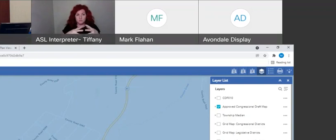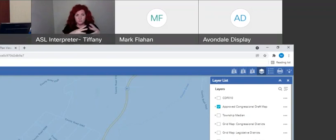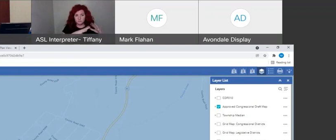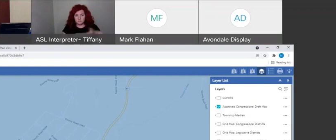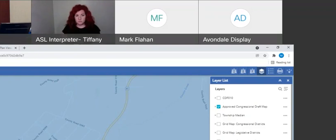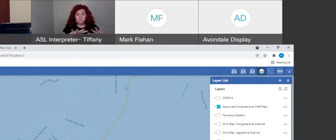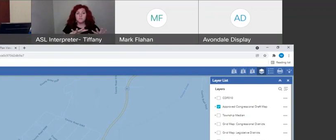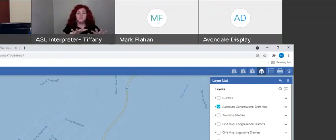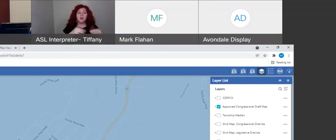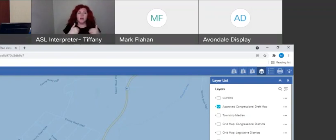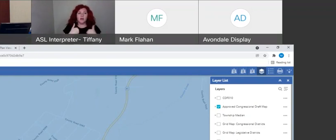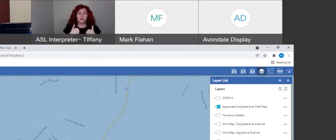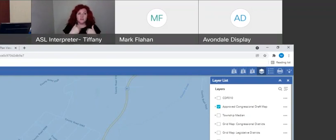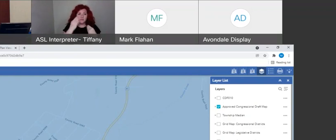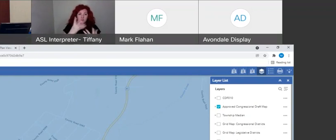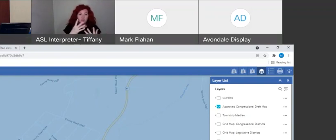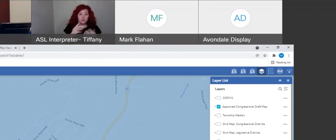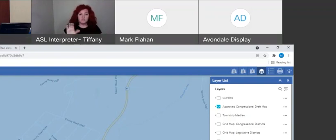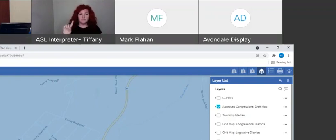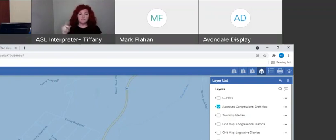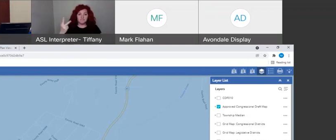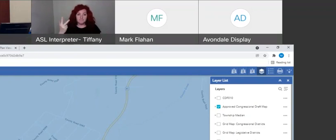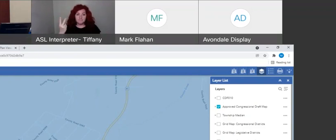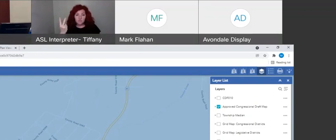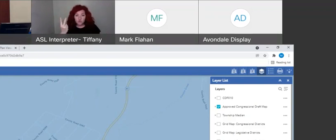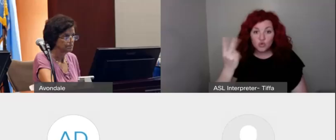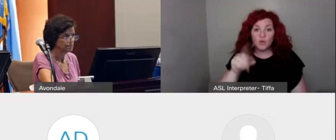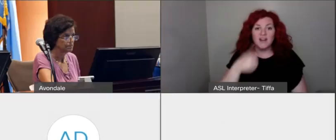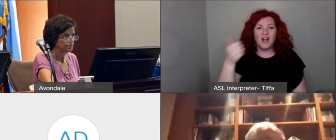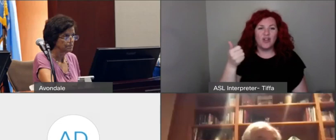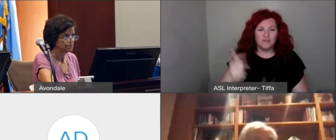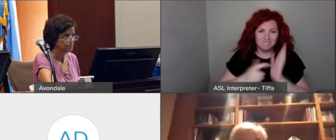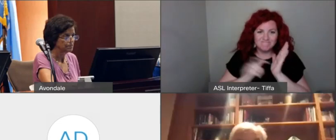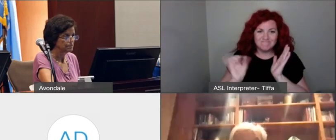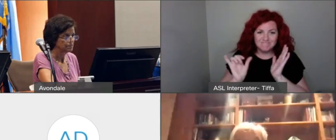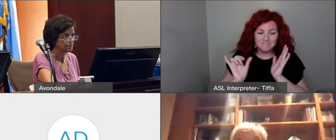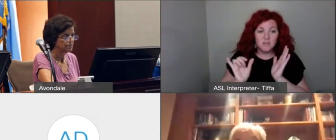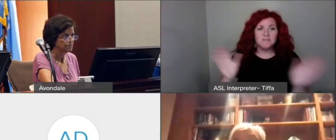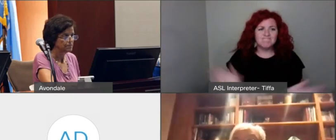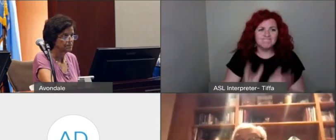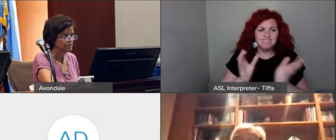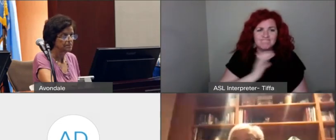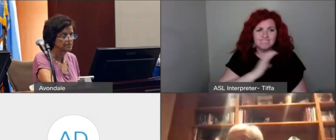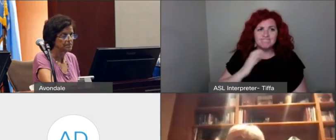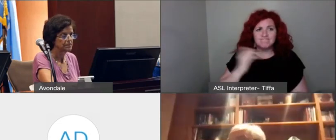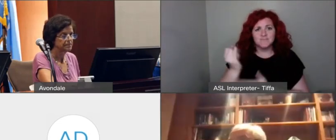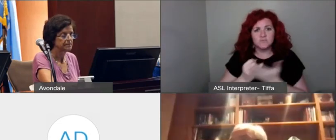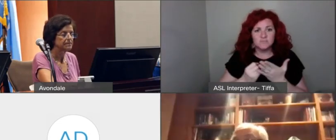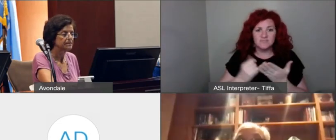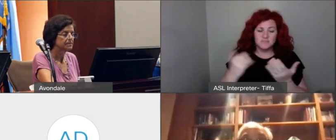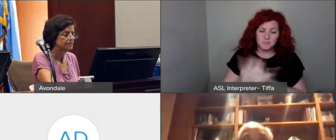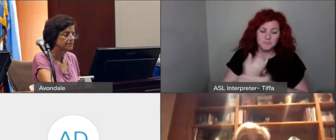2, as well as meeting all other criteria. I urge the commission to redraw the lines for CD2. Thank